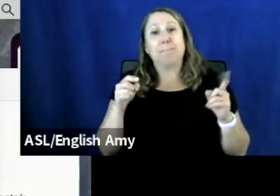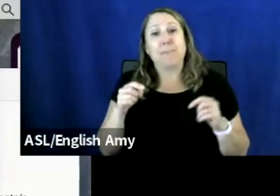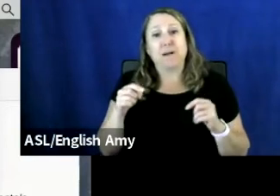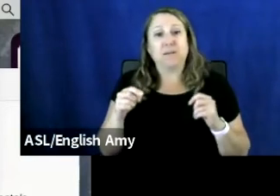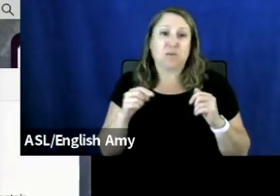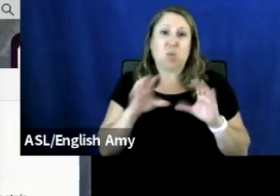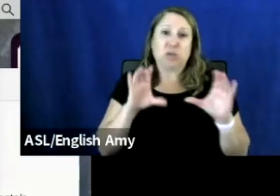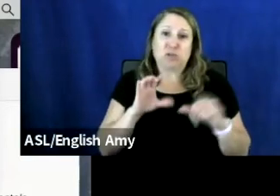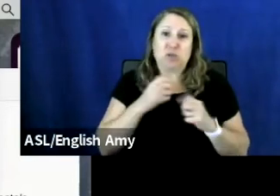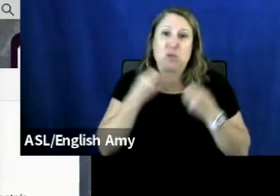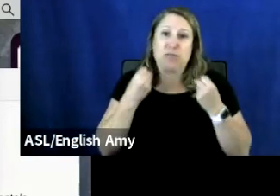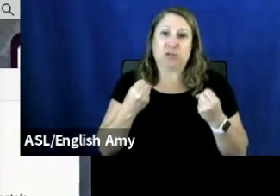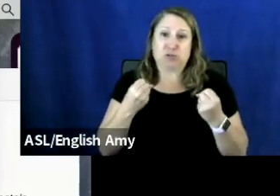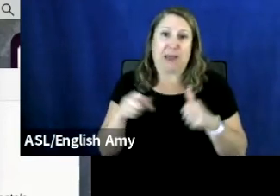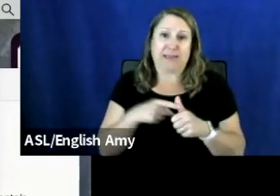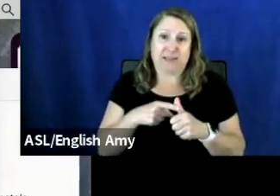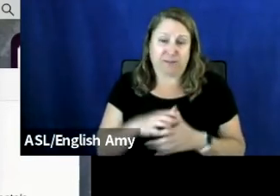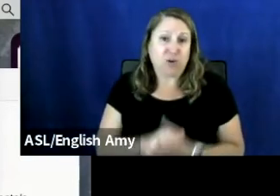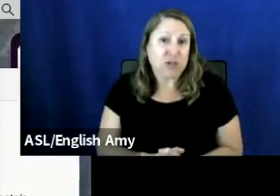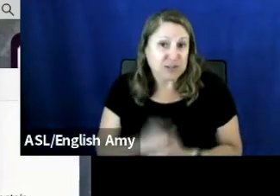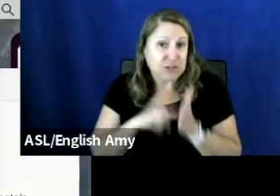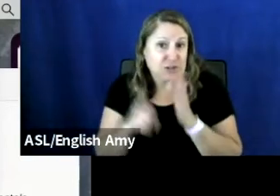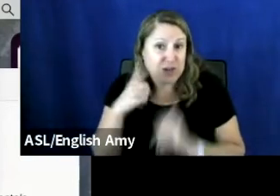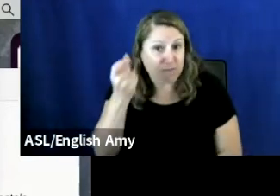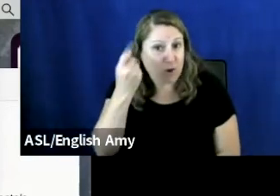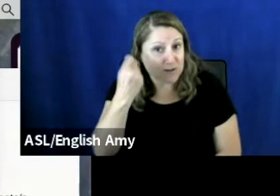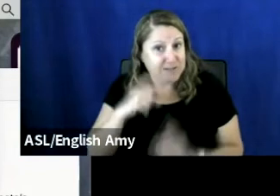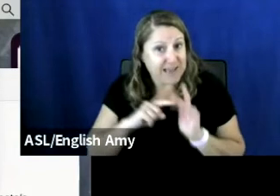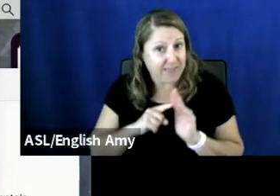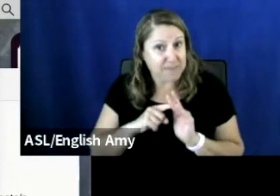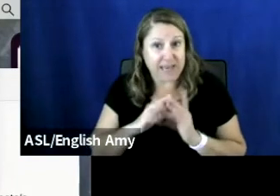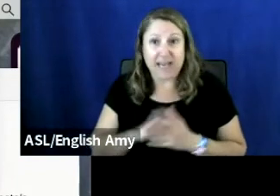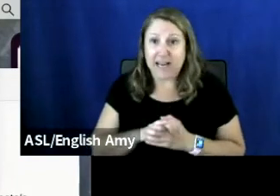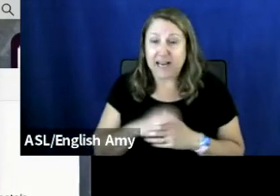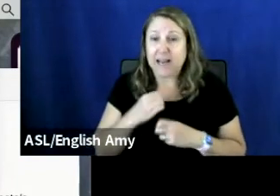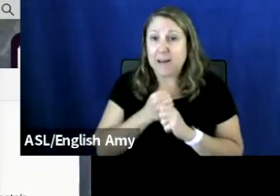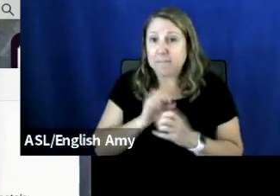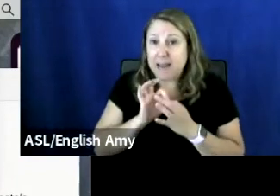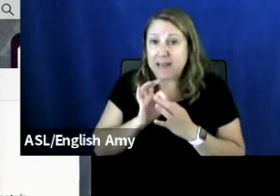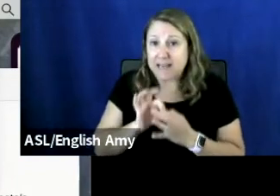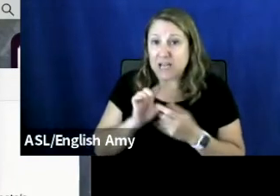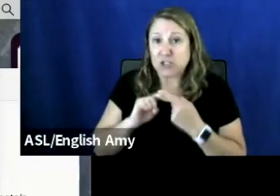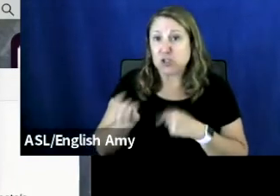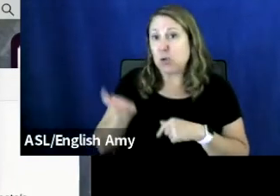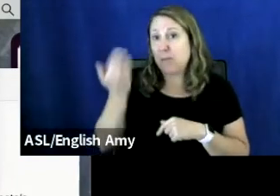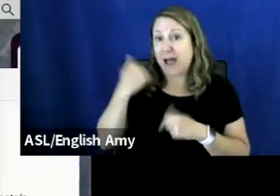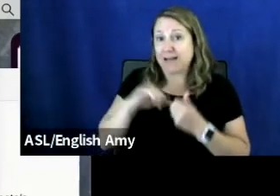first. So check for understanding at front end, make connection to past change